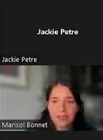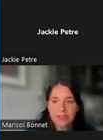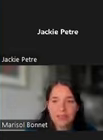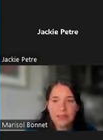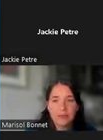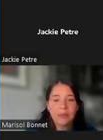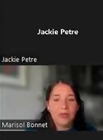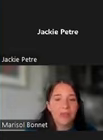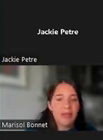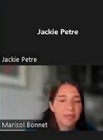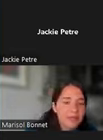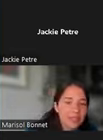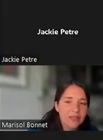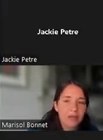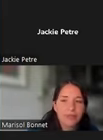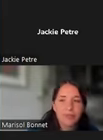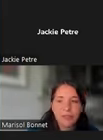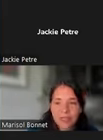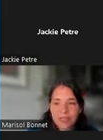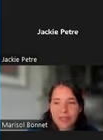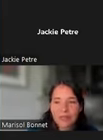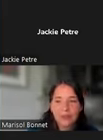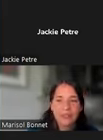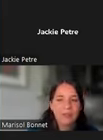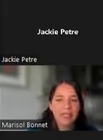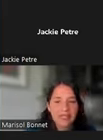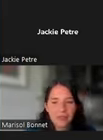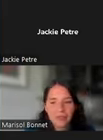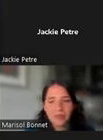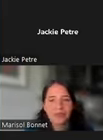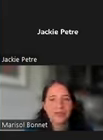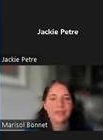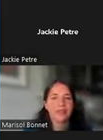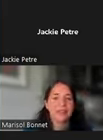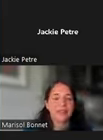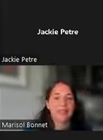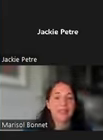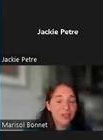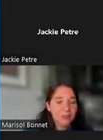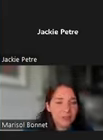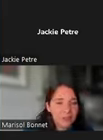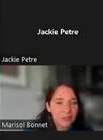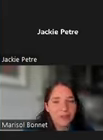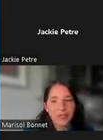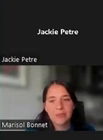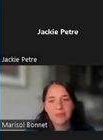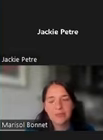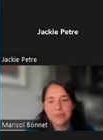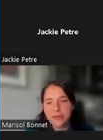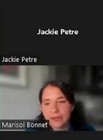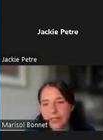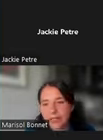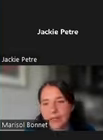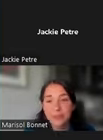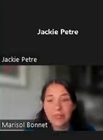agencies, including the local Department of Housing, Core 3, the Puerto Rico Planning Board, the Energy Policy Program in Puerto